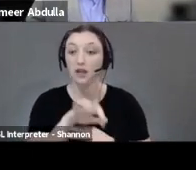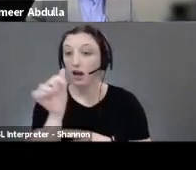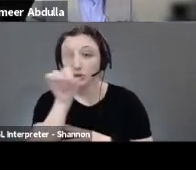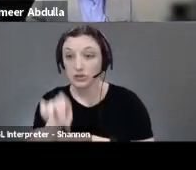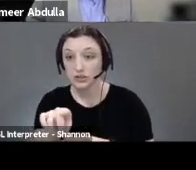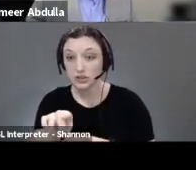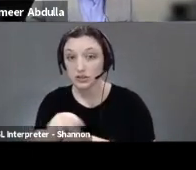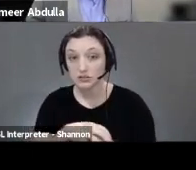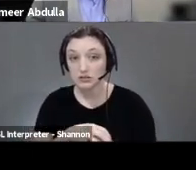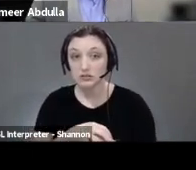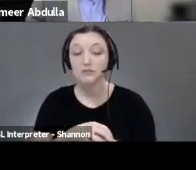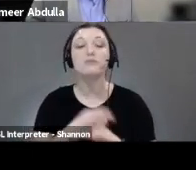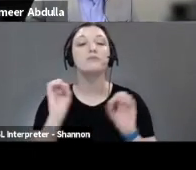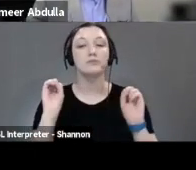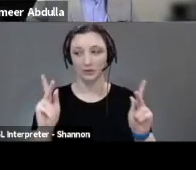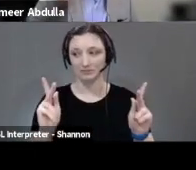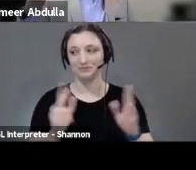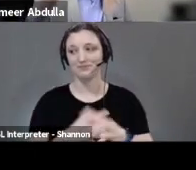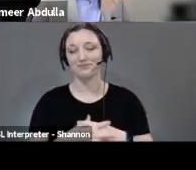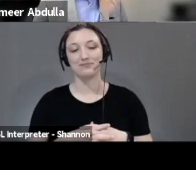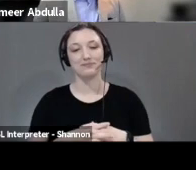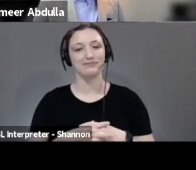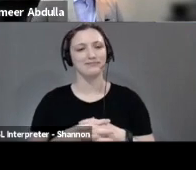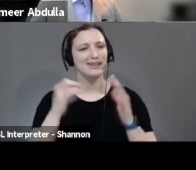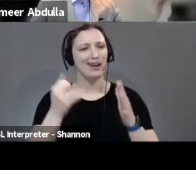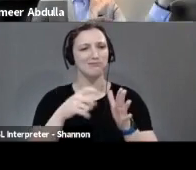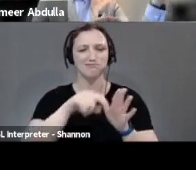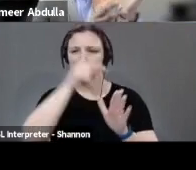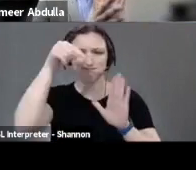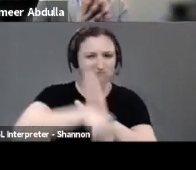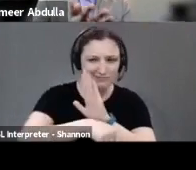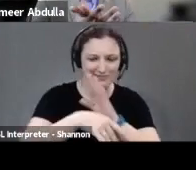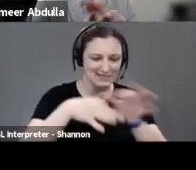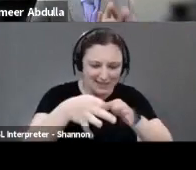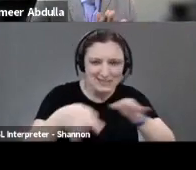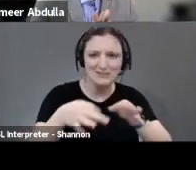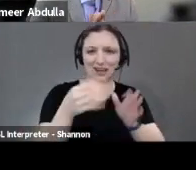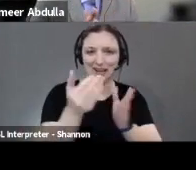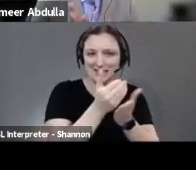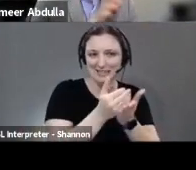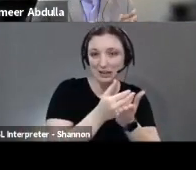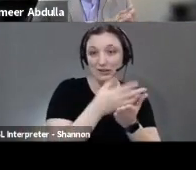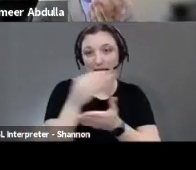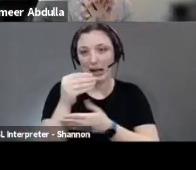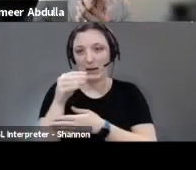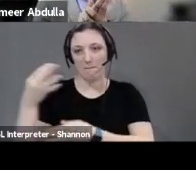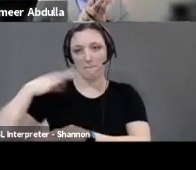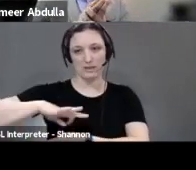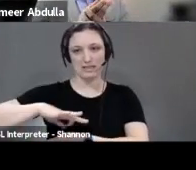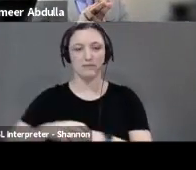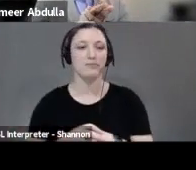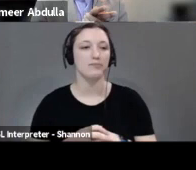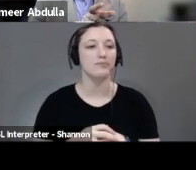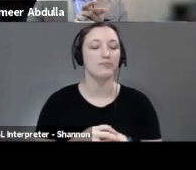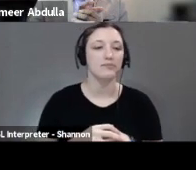Okay. So let's dive a bit deeper into salary and bonus. So The practical considerations. So we articulated on the